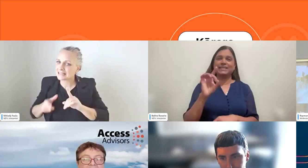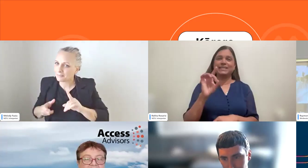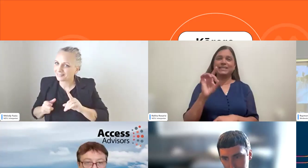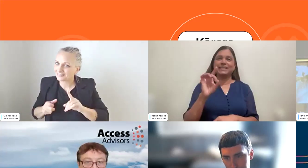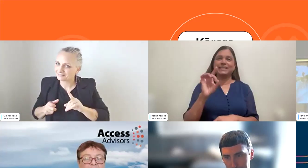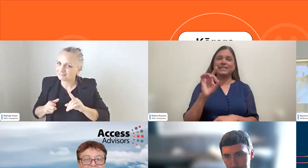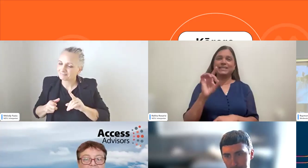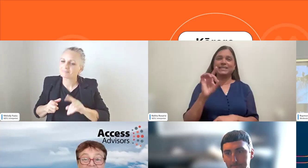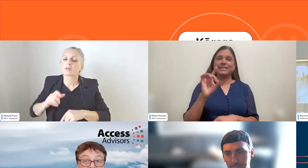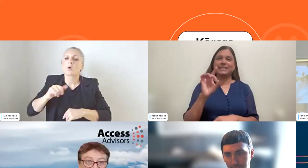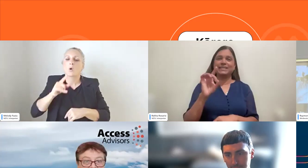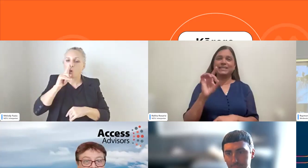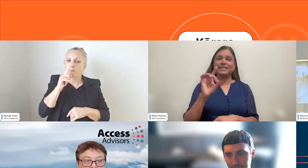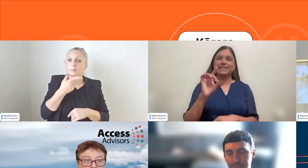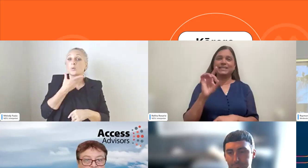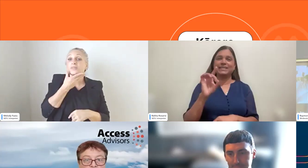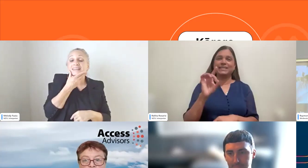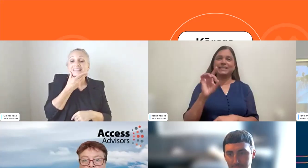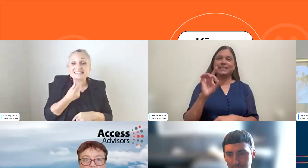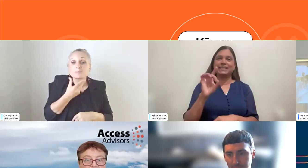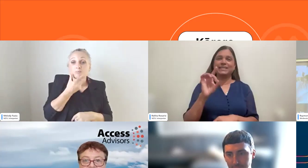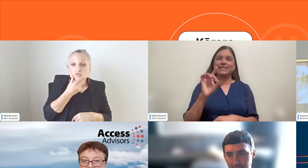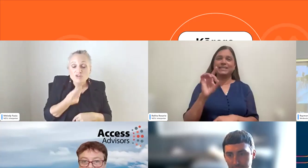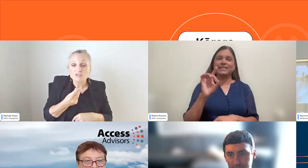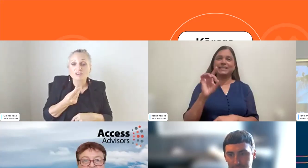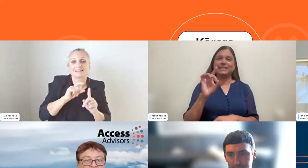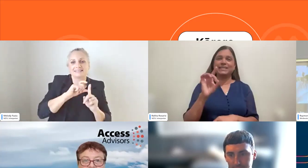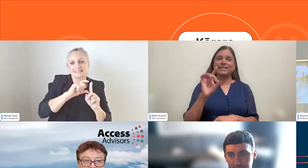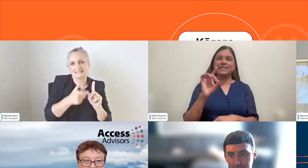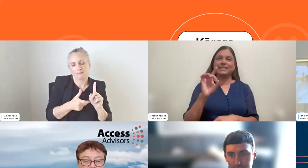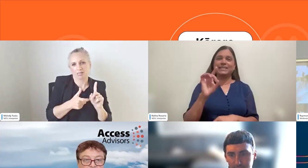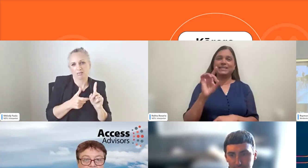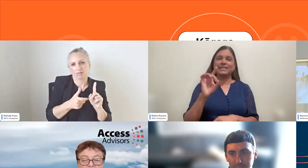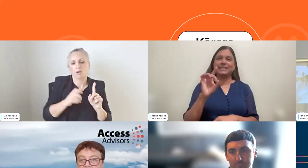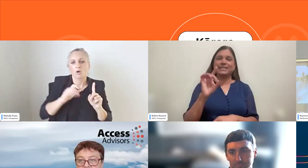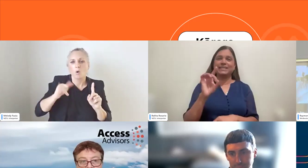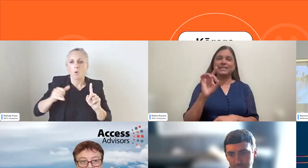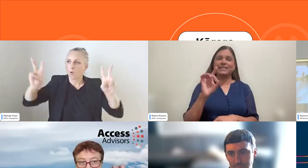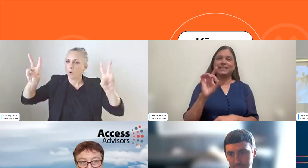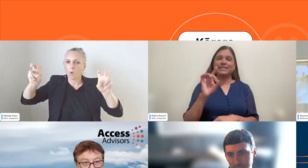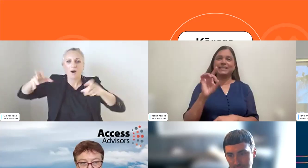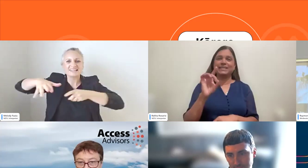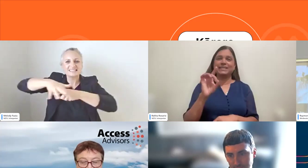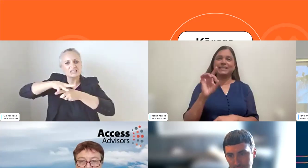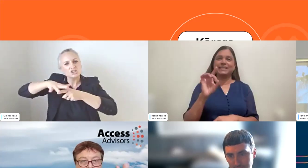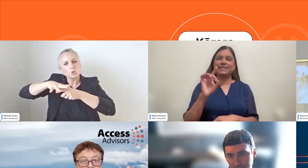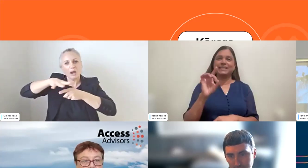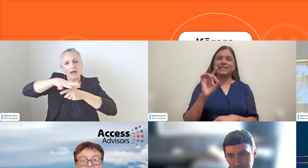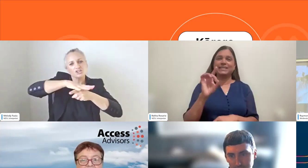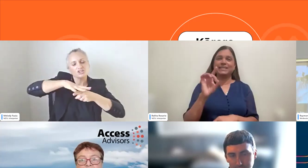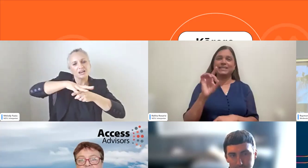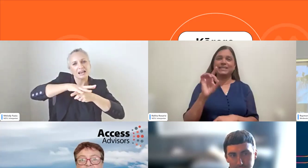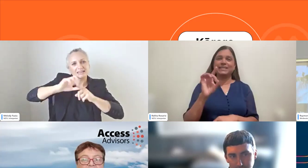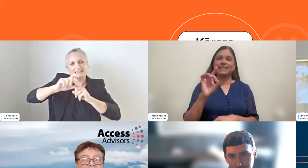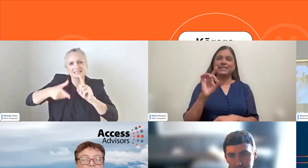are temporarily disabled or situationally disabled. Not that I broke